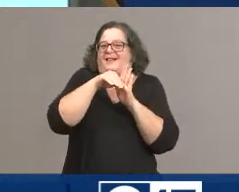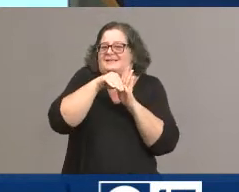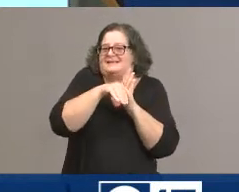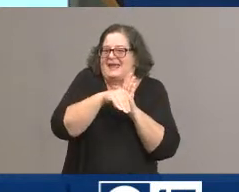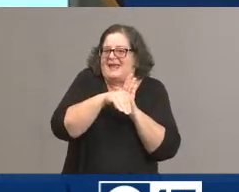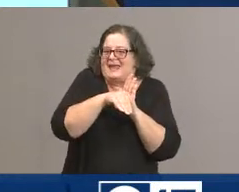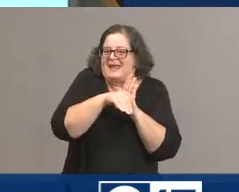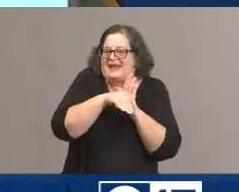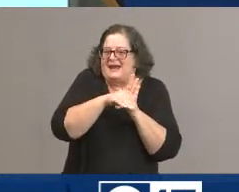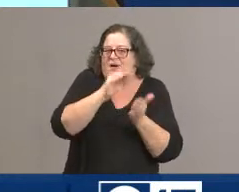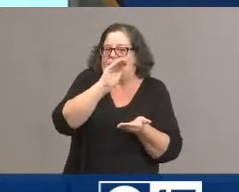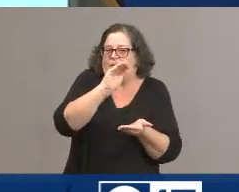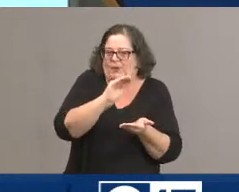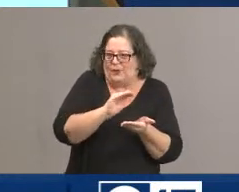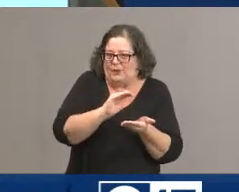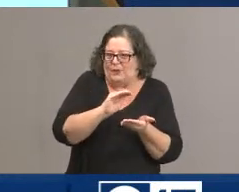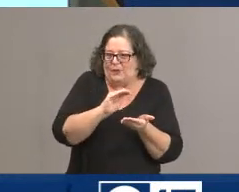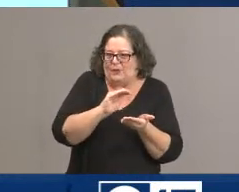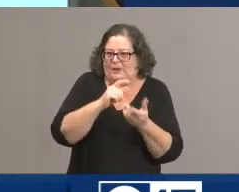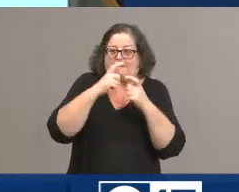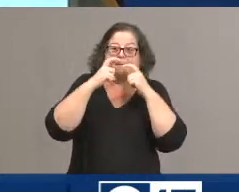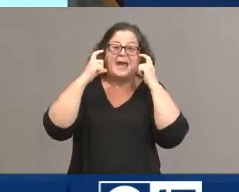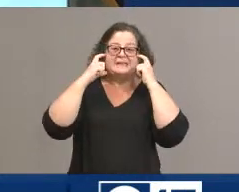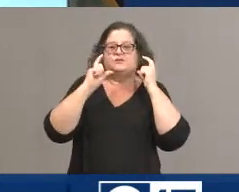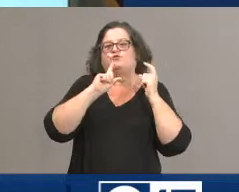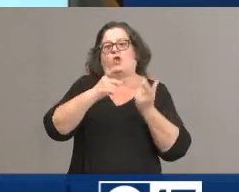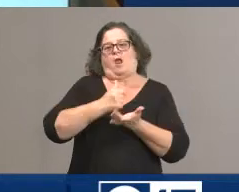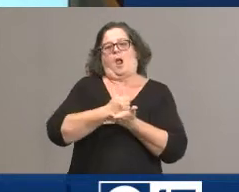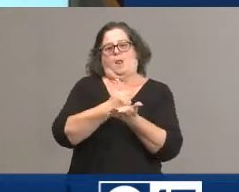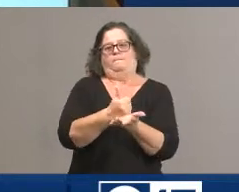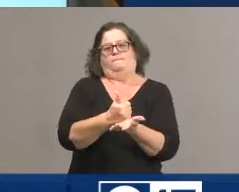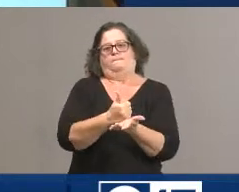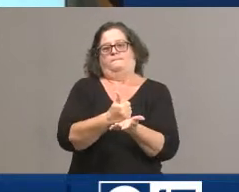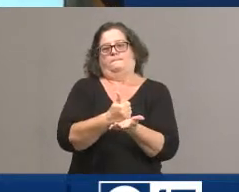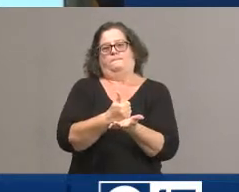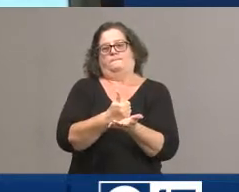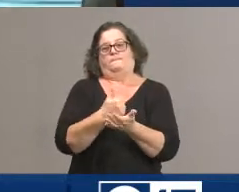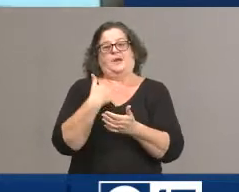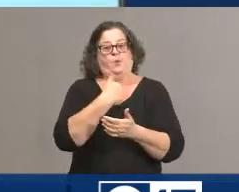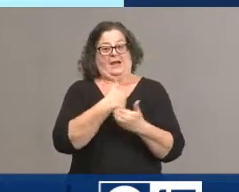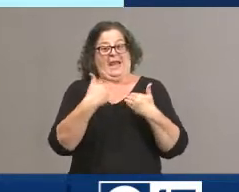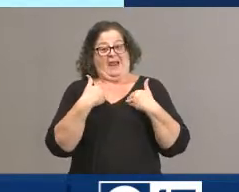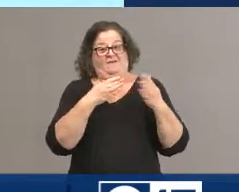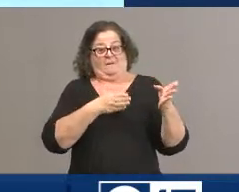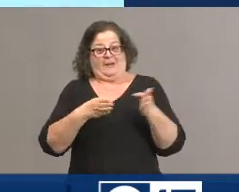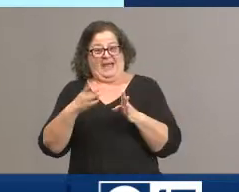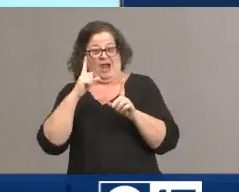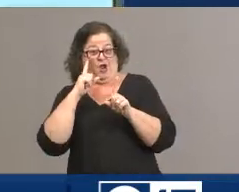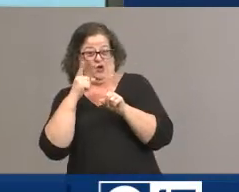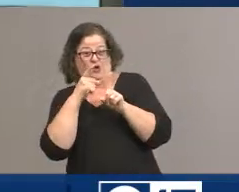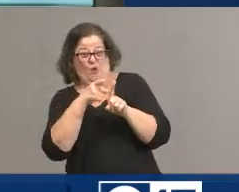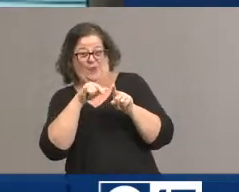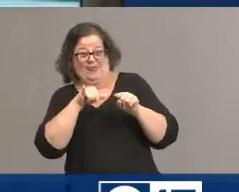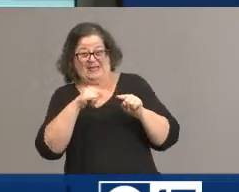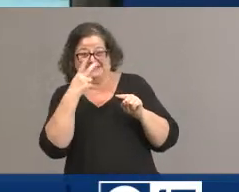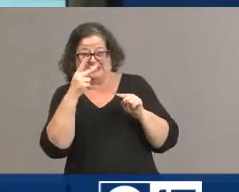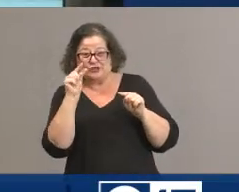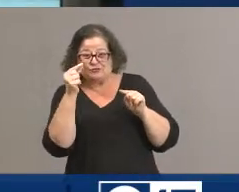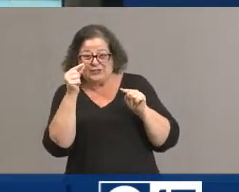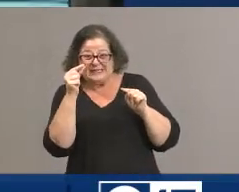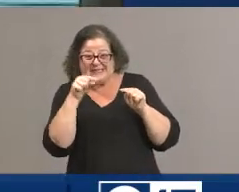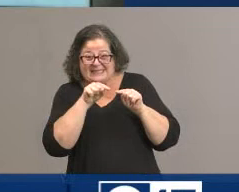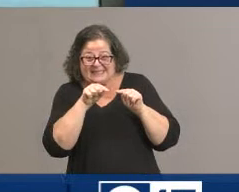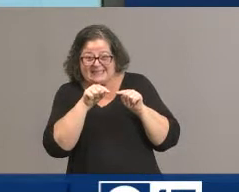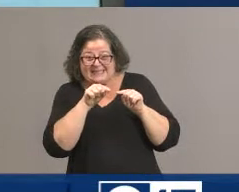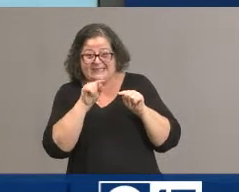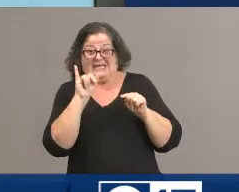I think we all know this and understand it. If we'll hold ourselves accountable to doing it, it will make